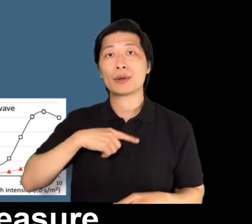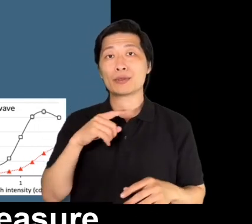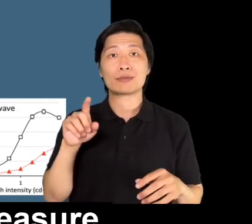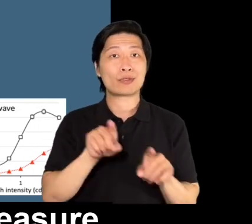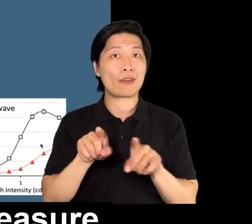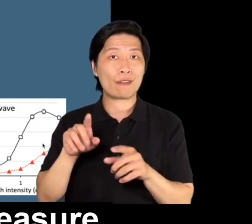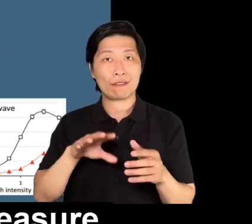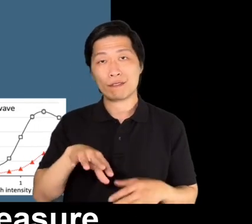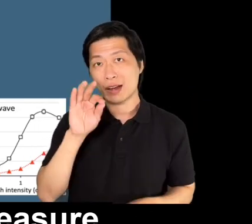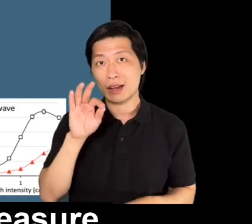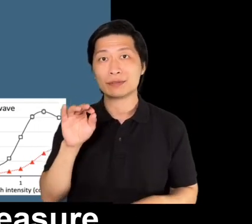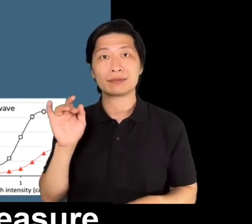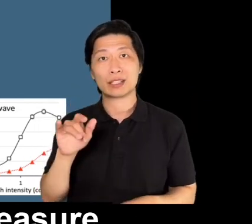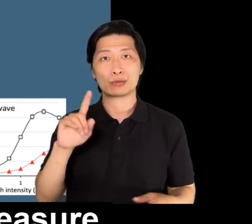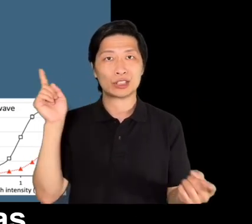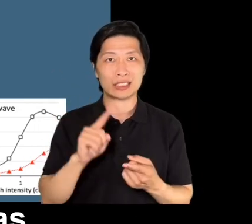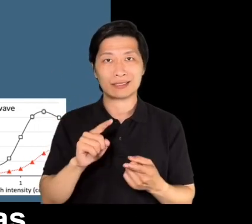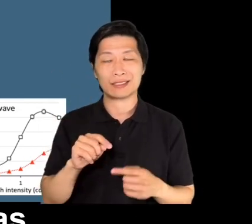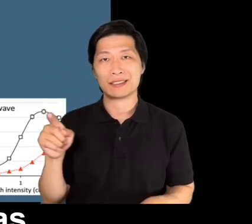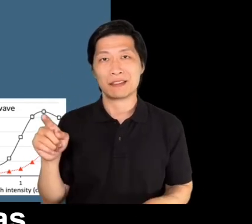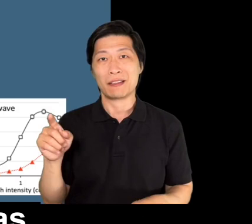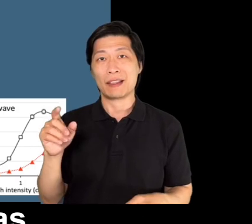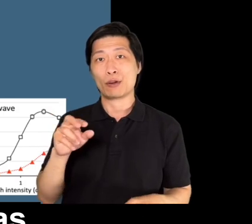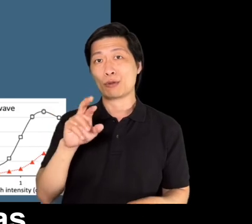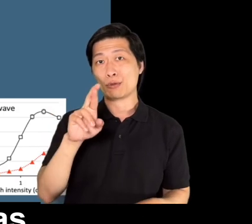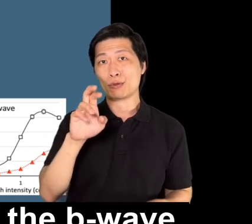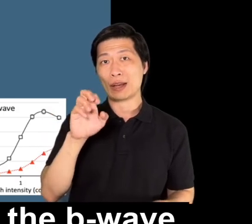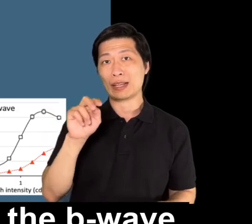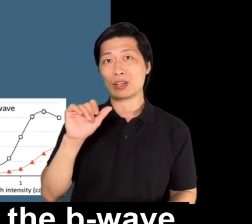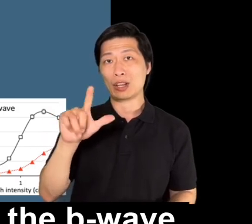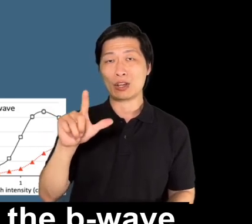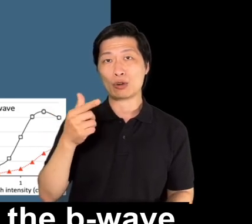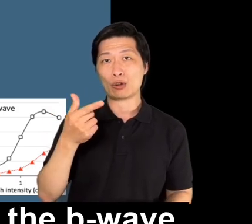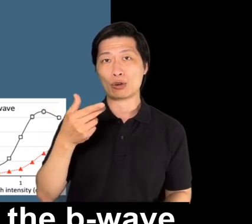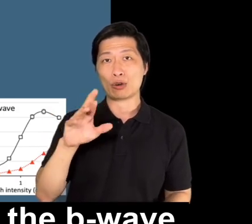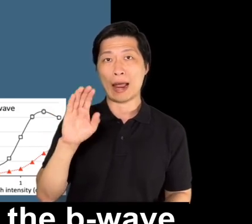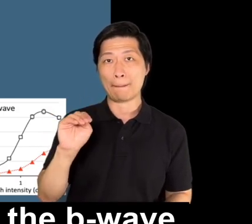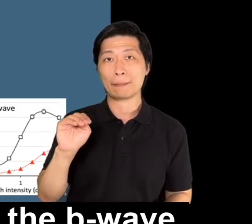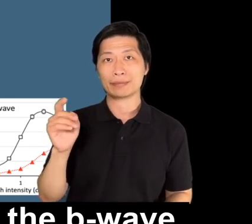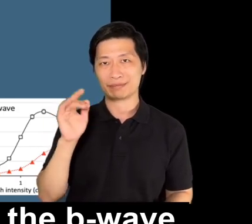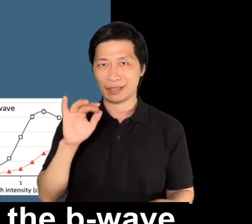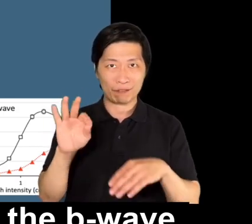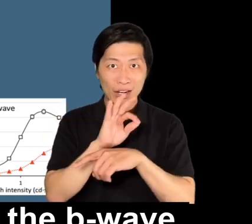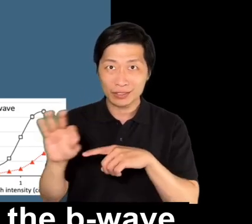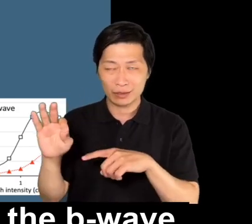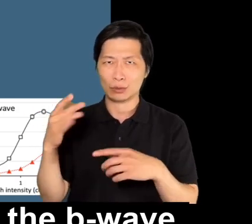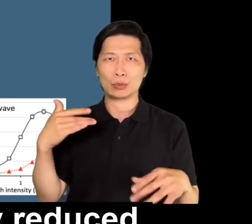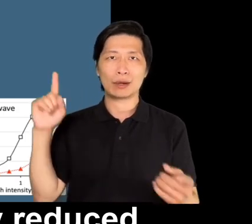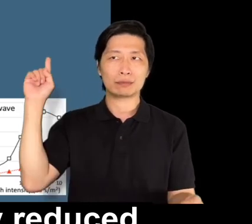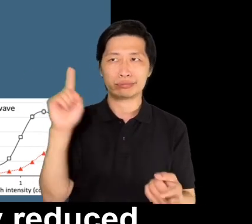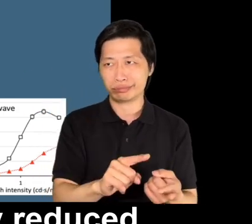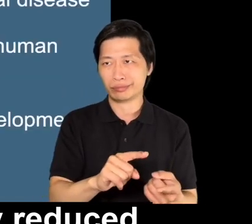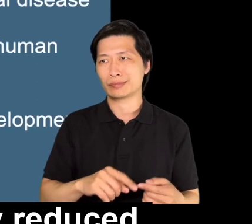reduced both the A wave and the B wave of the electroretinogram were substantially reduced at four months of age.